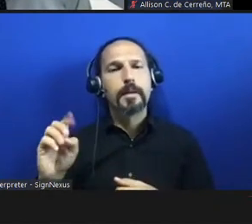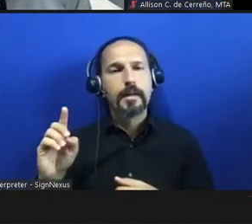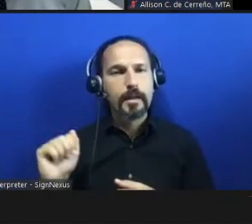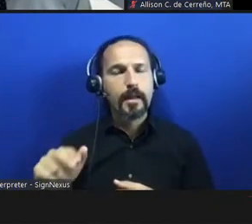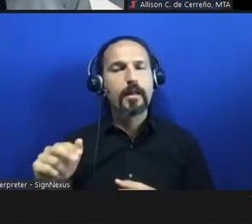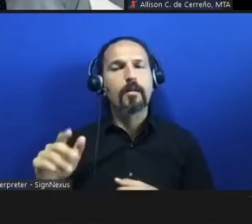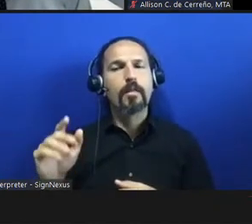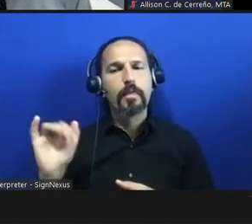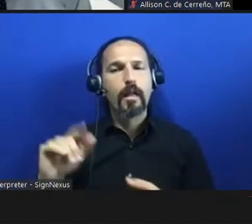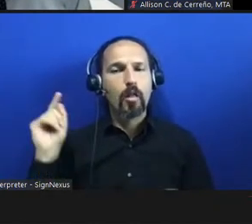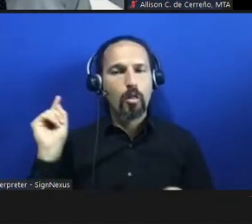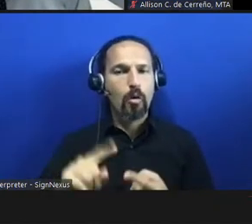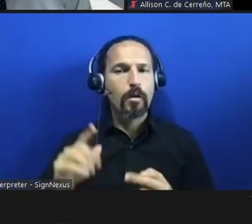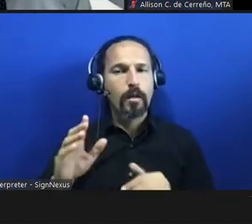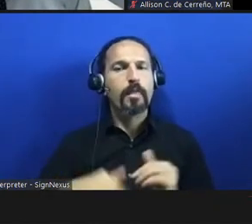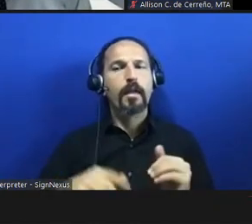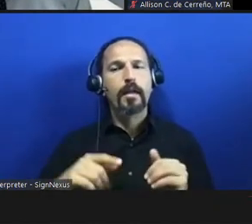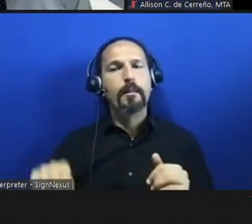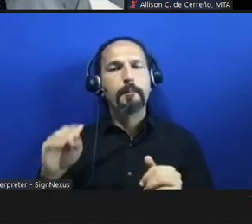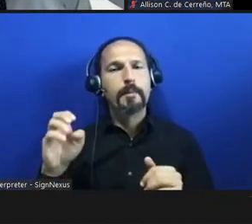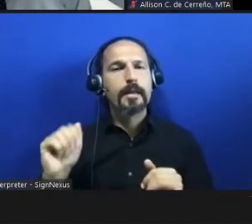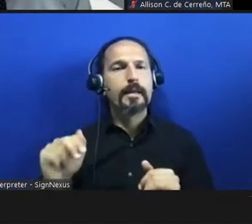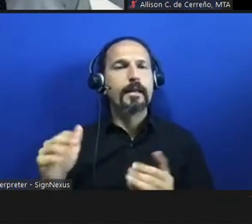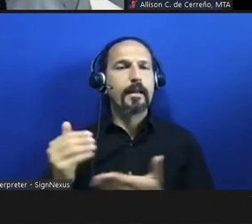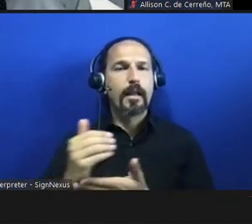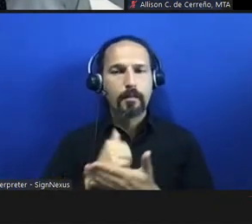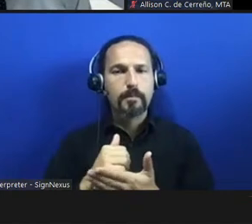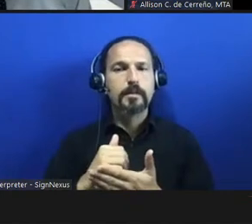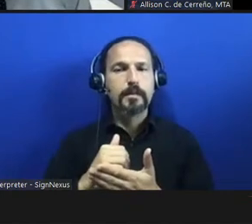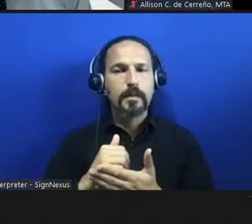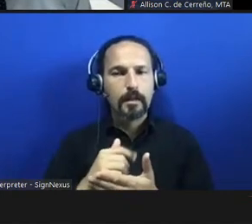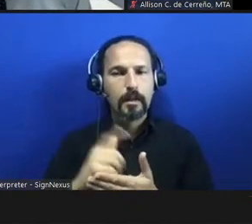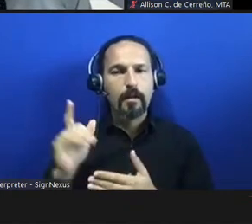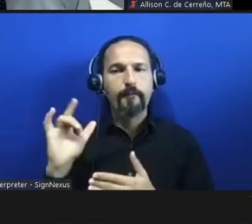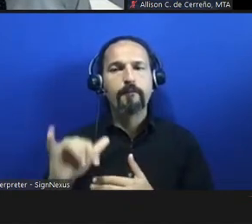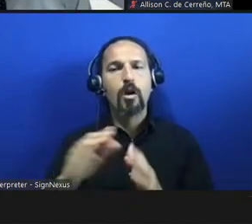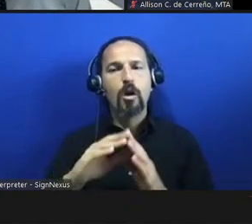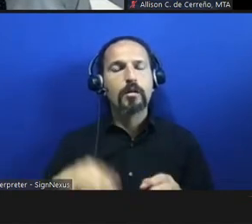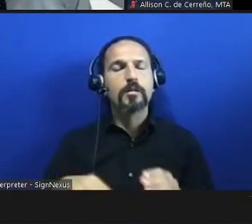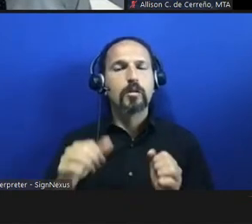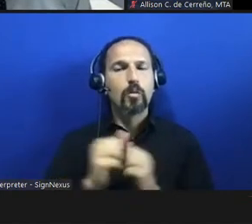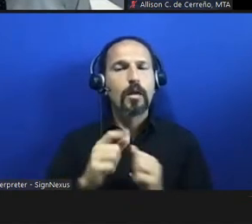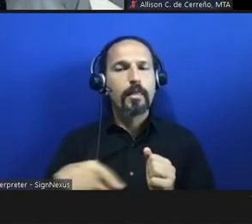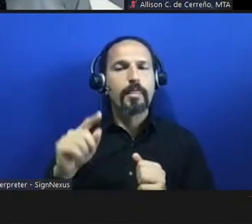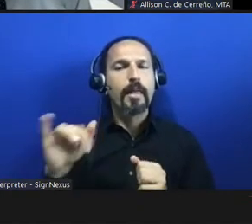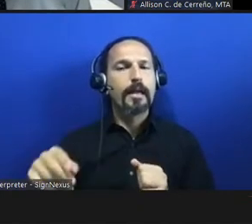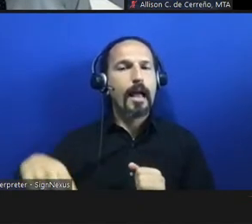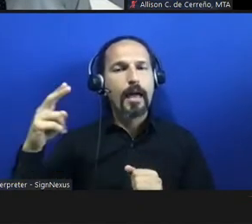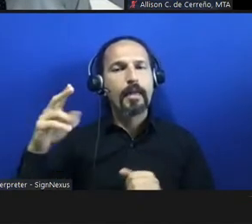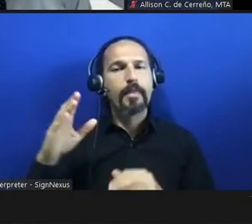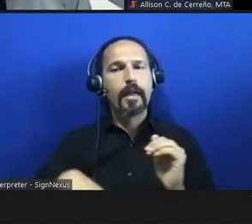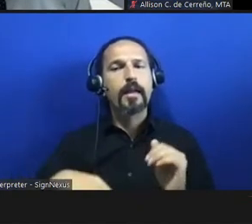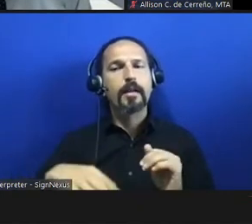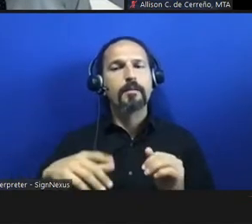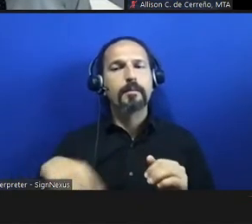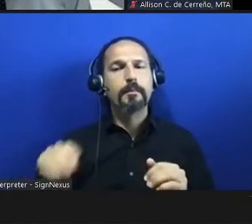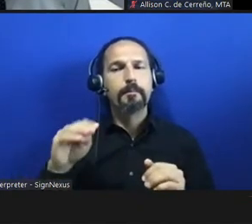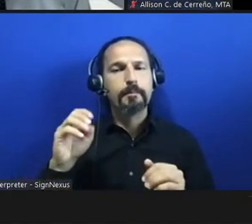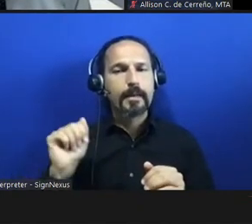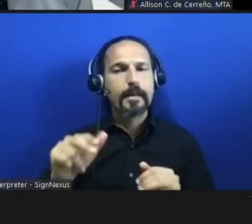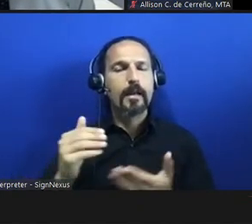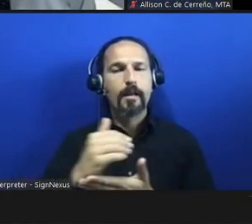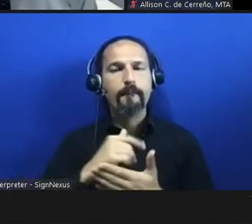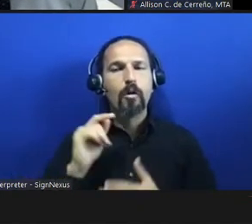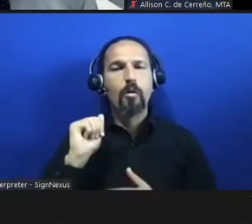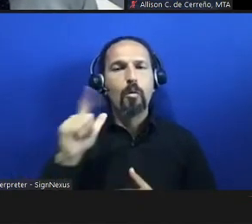households are lower than overall median incomes while median incomes of households with vehicles are higher than overall median incomes in all